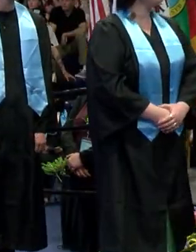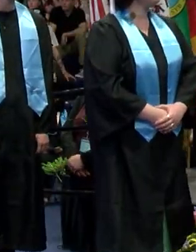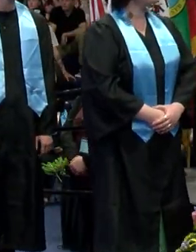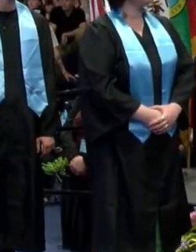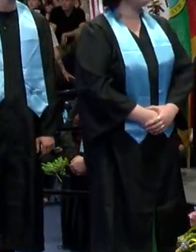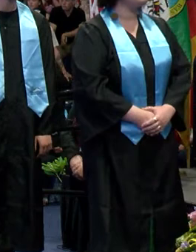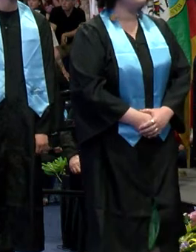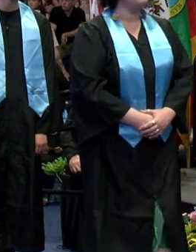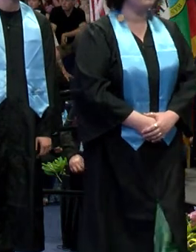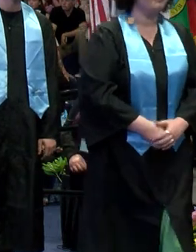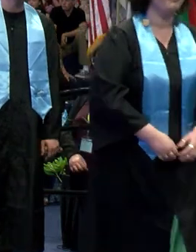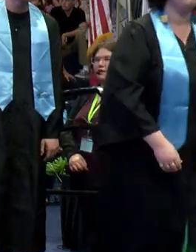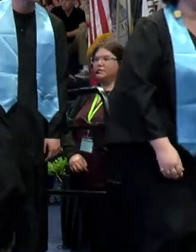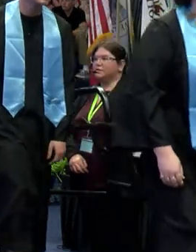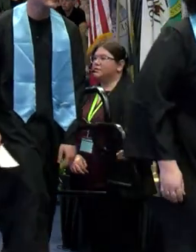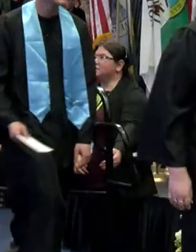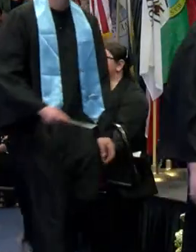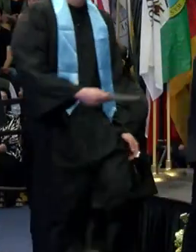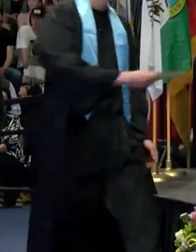Maya Russell.